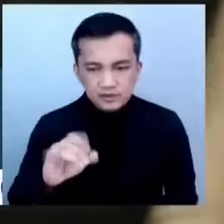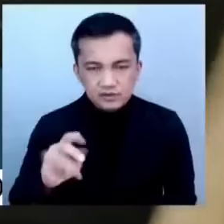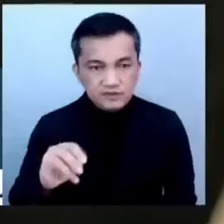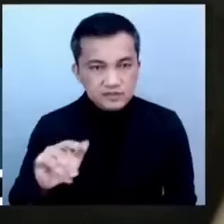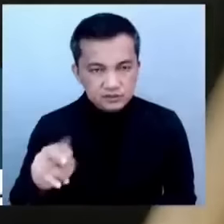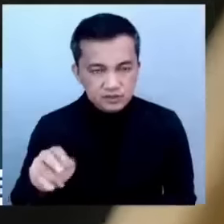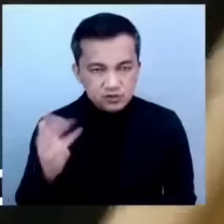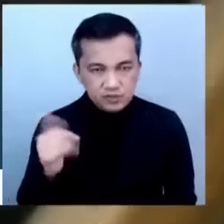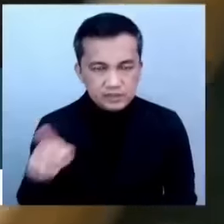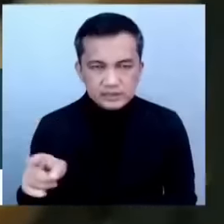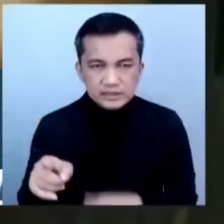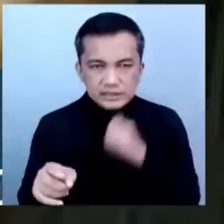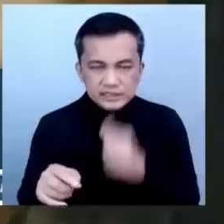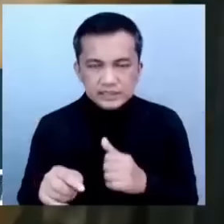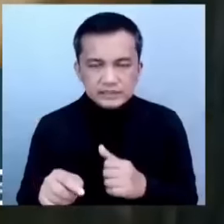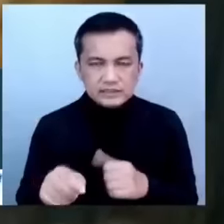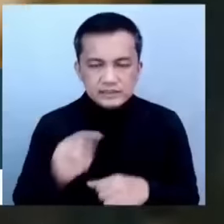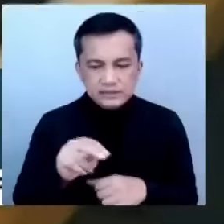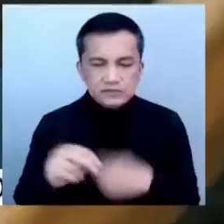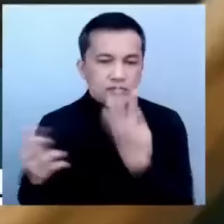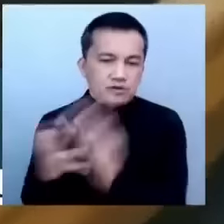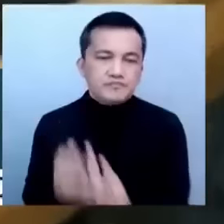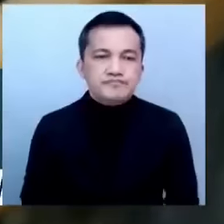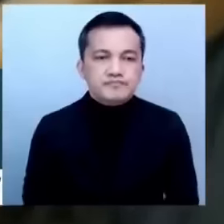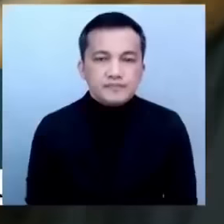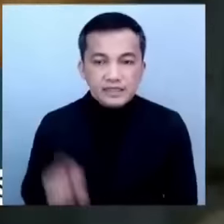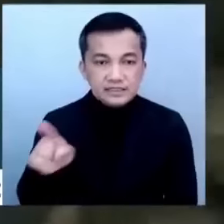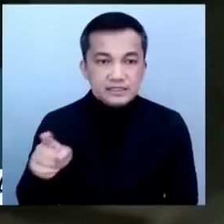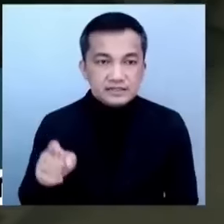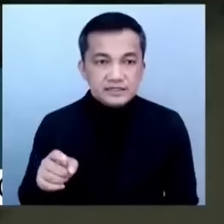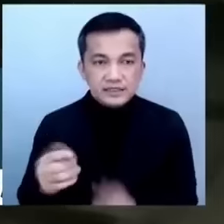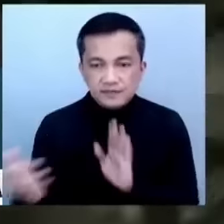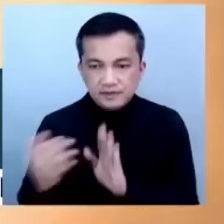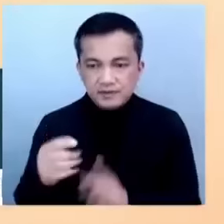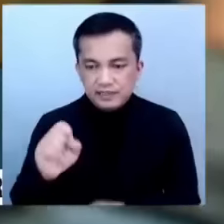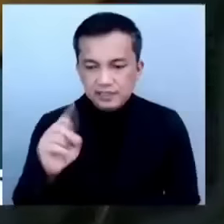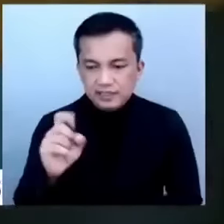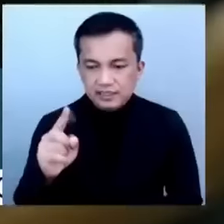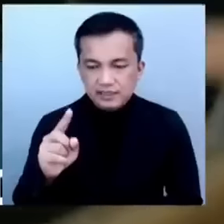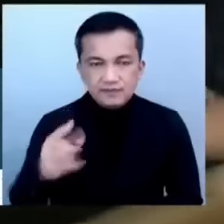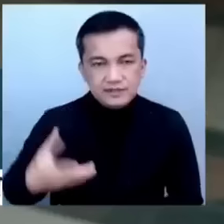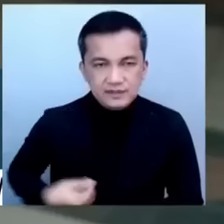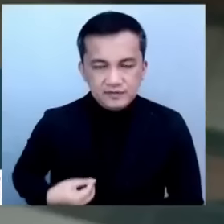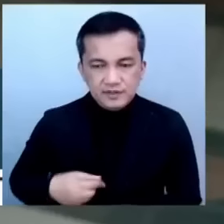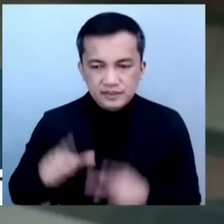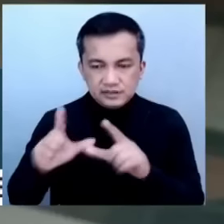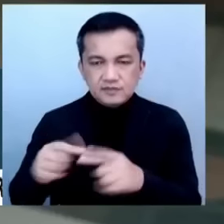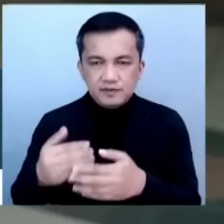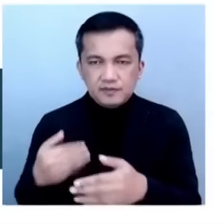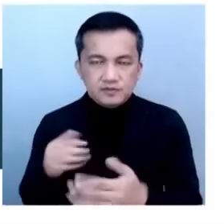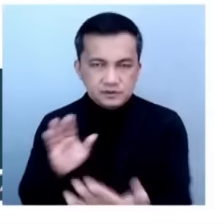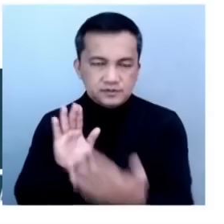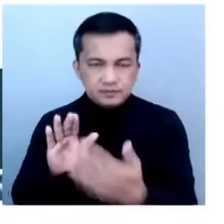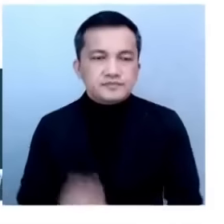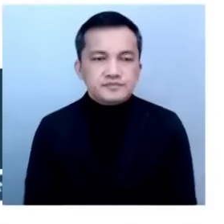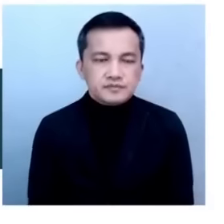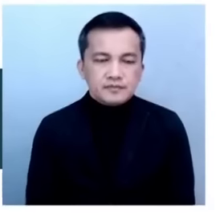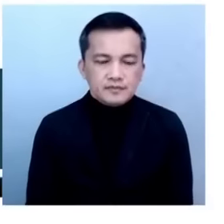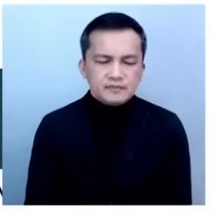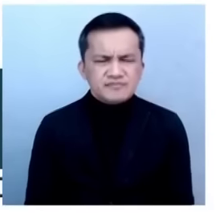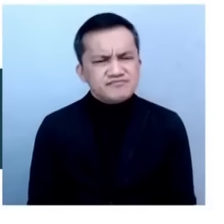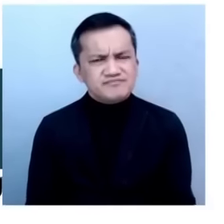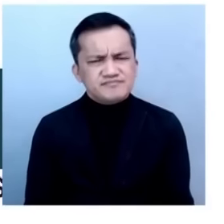does not need to be detained. Estrada is also facing 11 graft charges before the 5th Division. Carmina? Yes, Victoria.